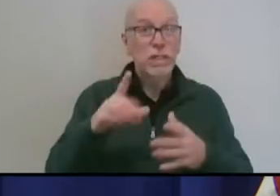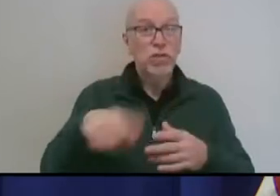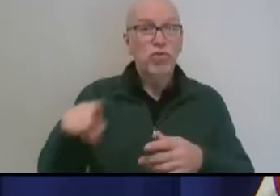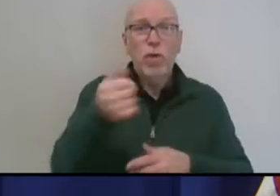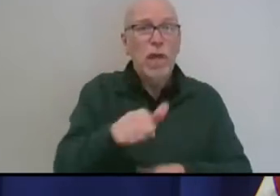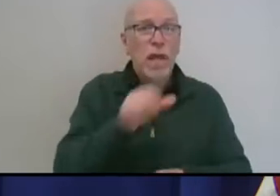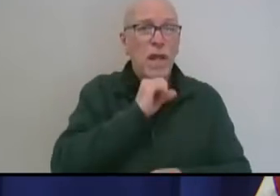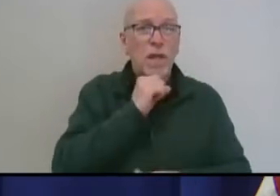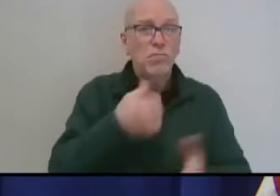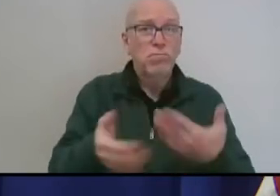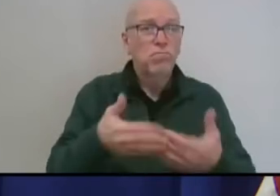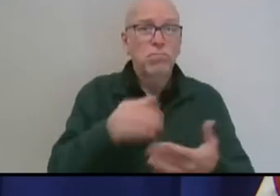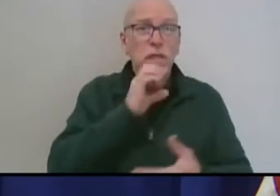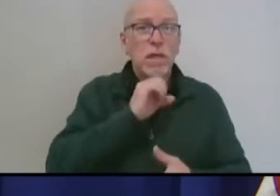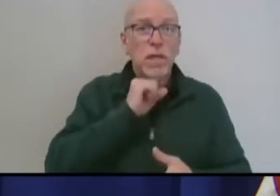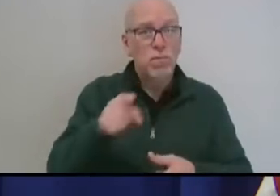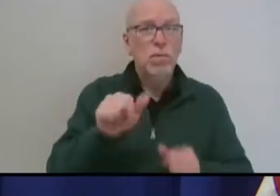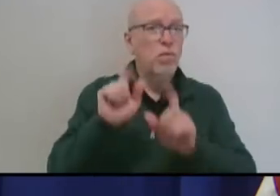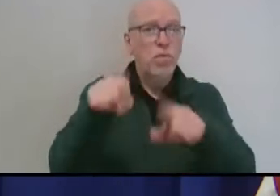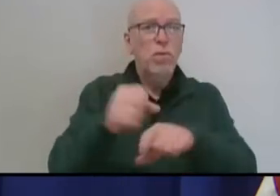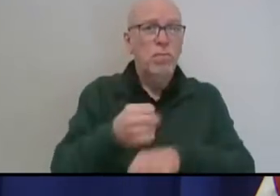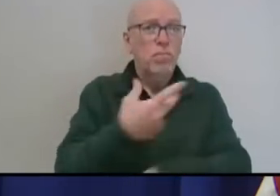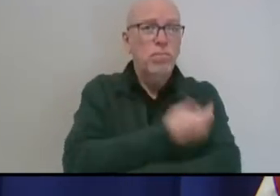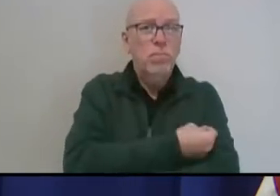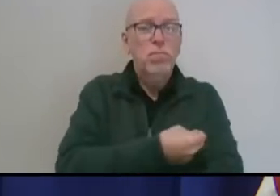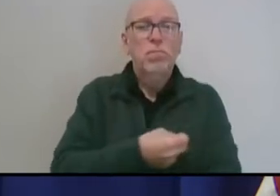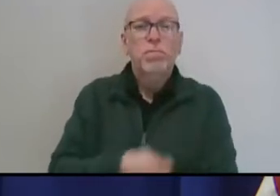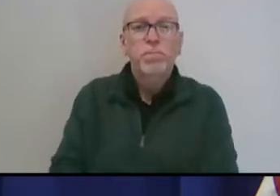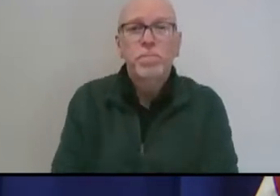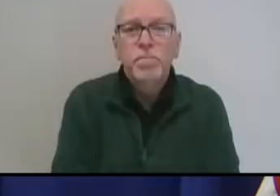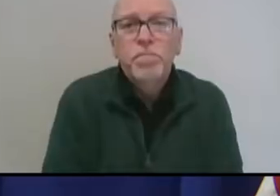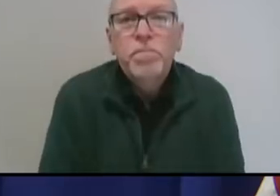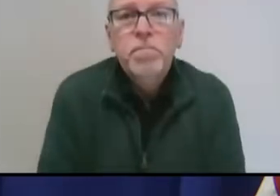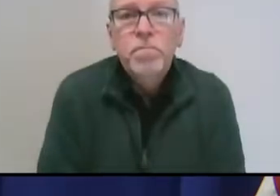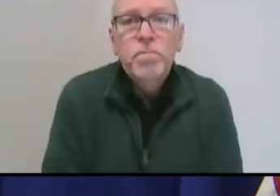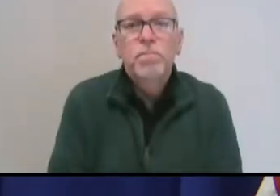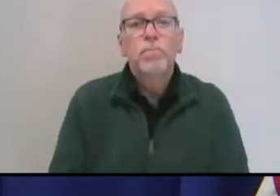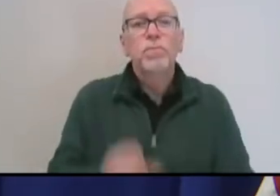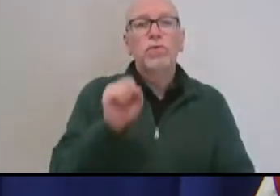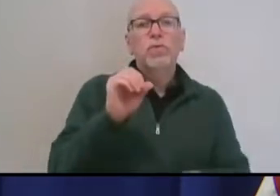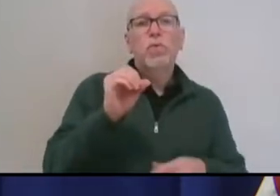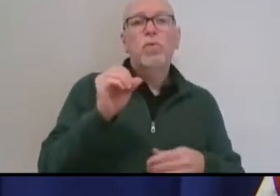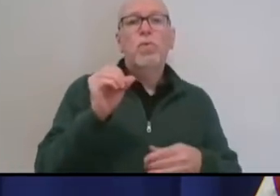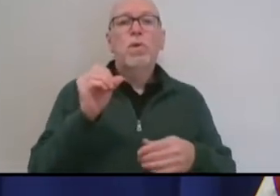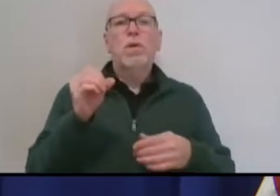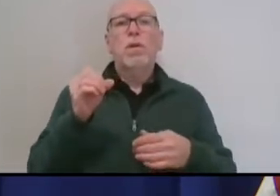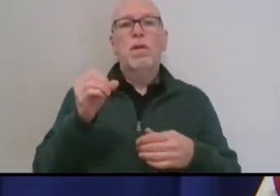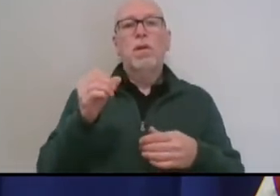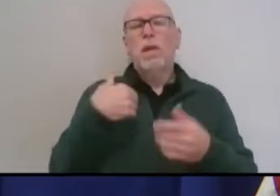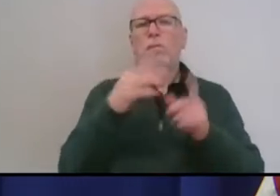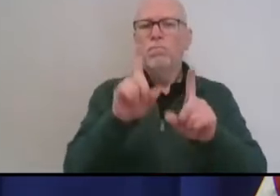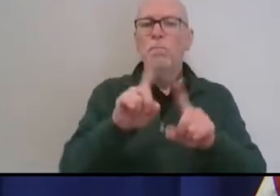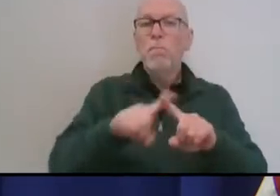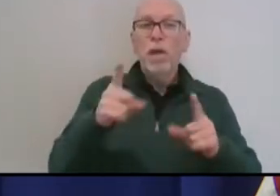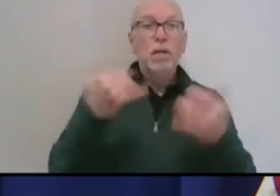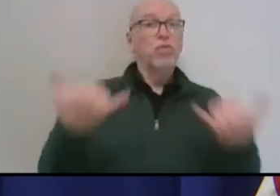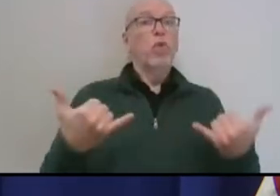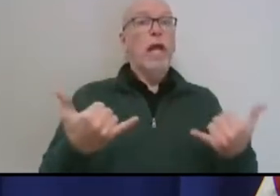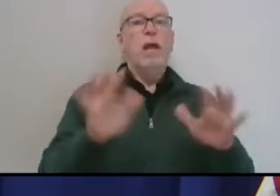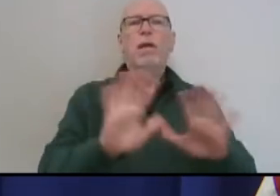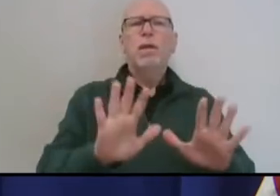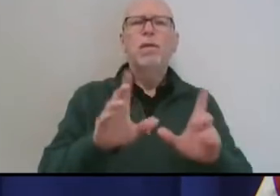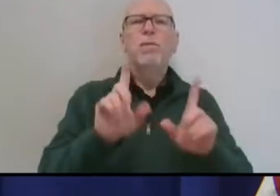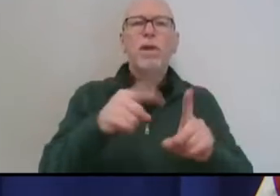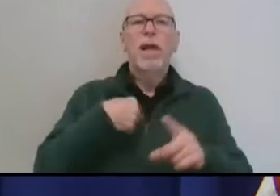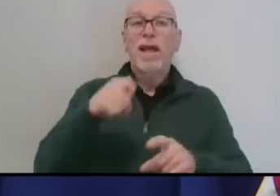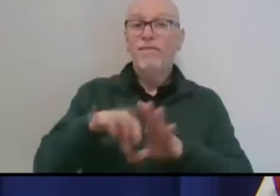ages and personnel. So again, I just ask for some patience on some very specific